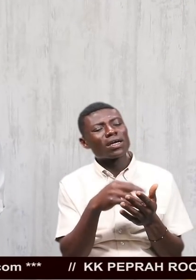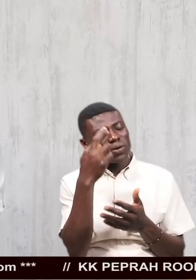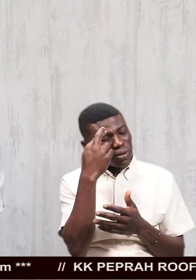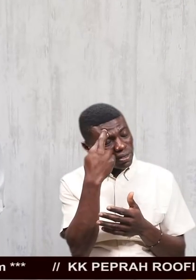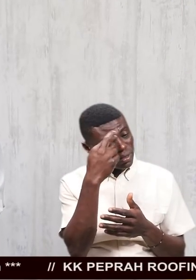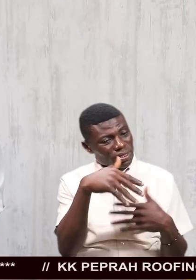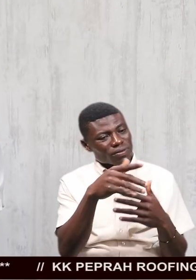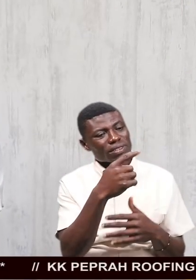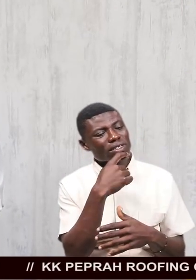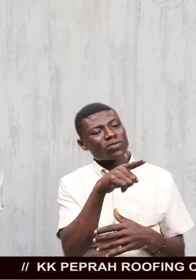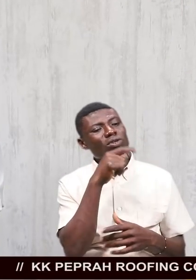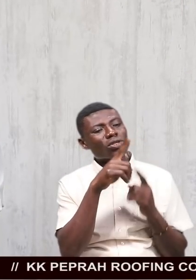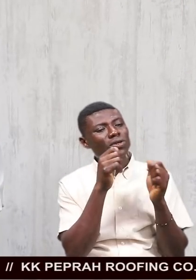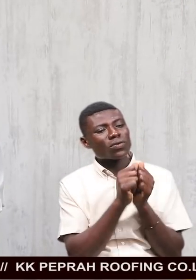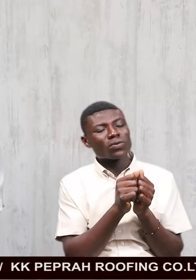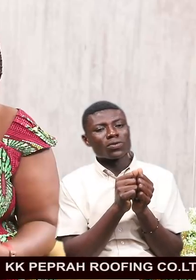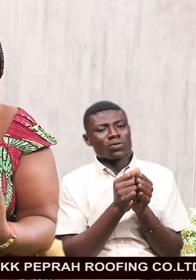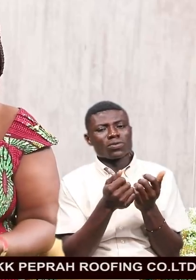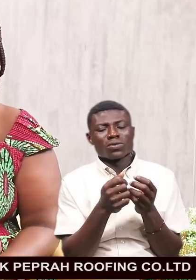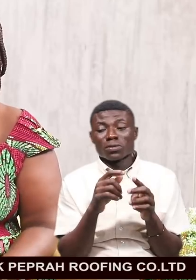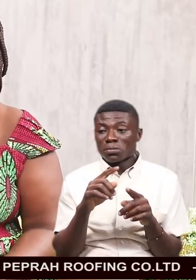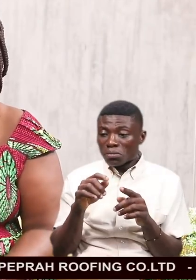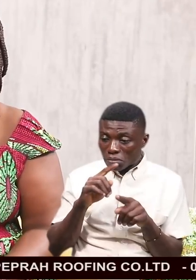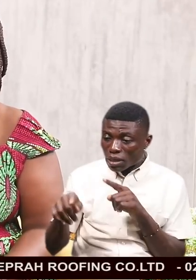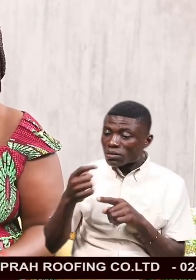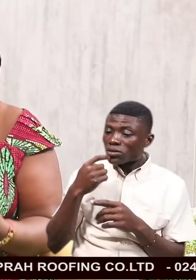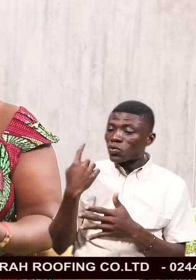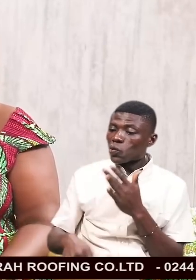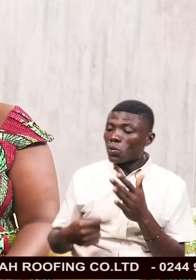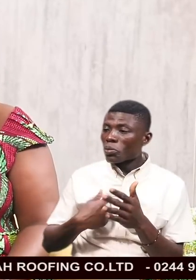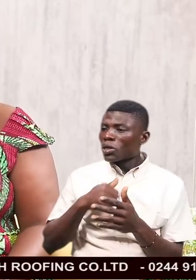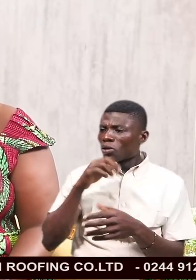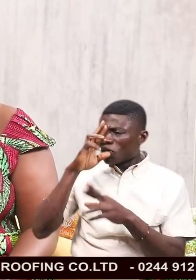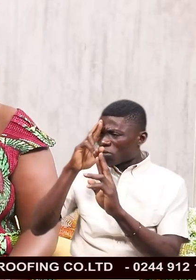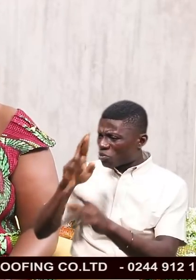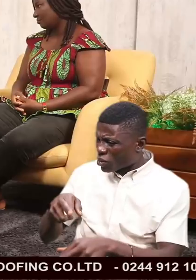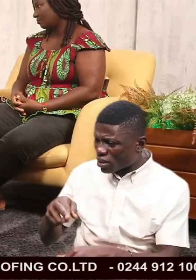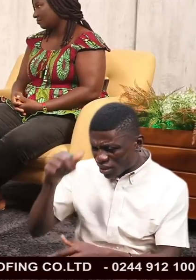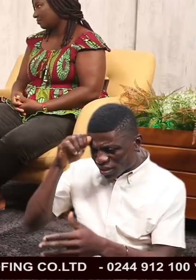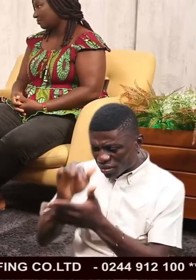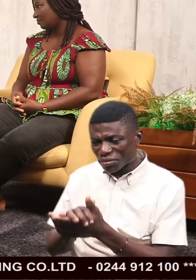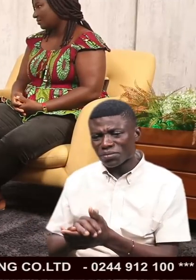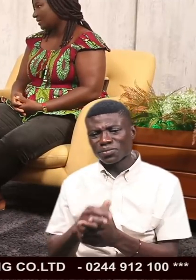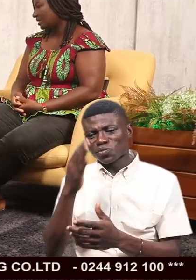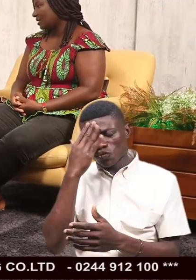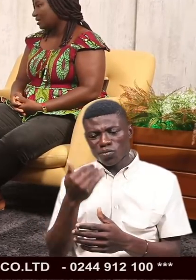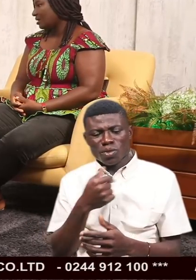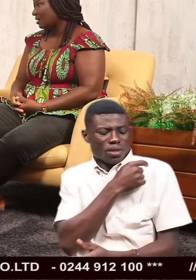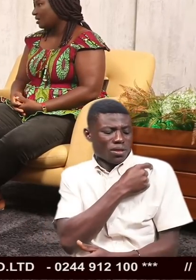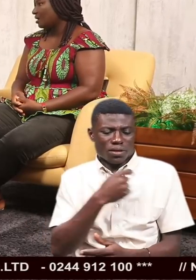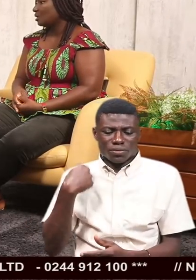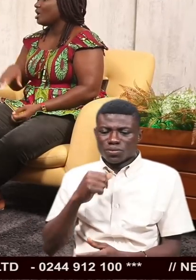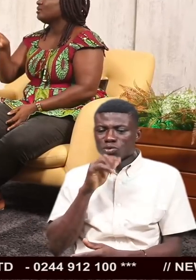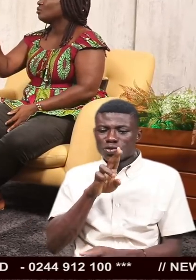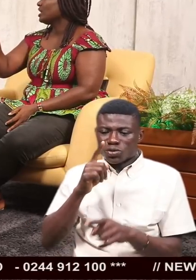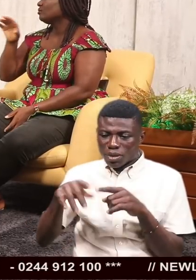reason se nana we nti mi no kasa biu o se me nye submissive. Why she's sleeveless? So sebra no akoshie